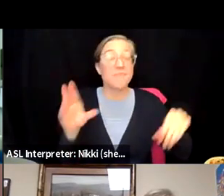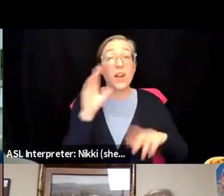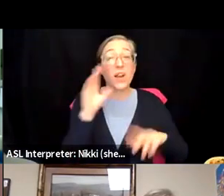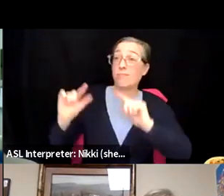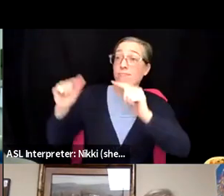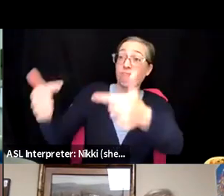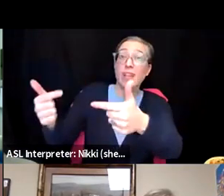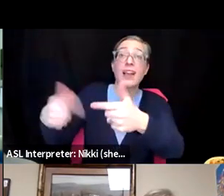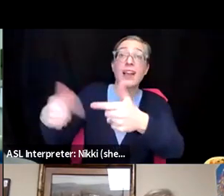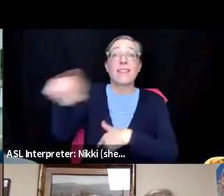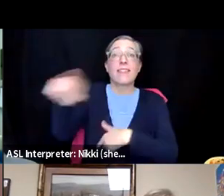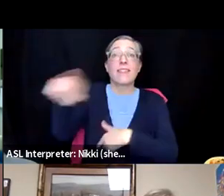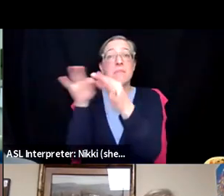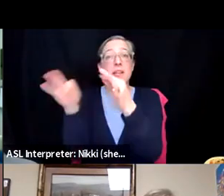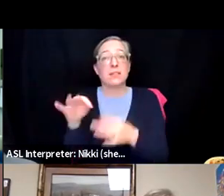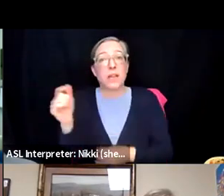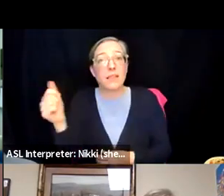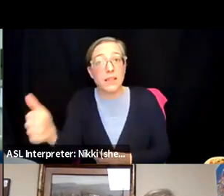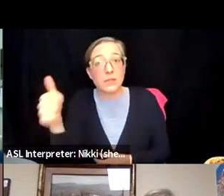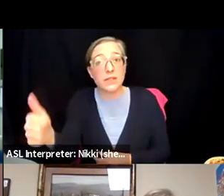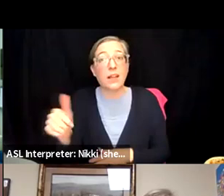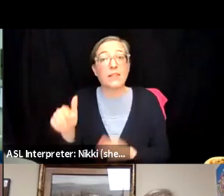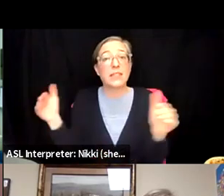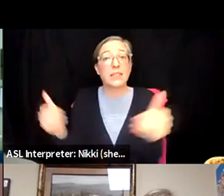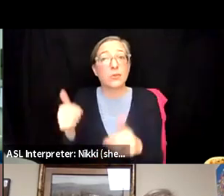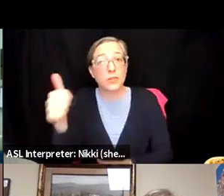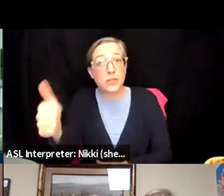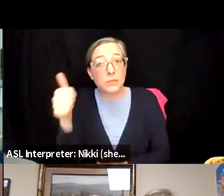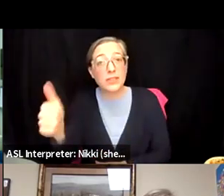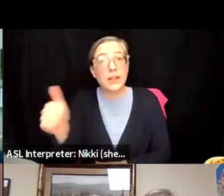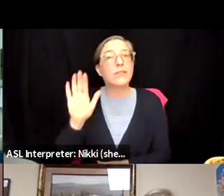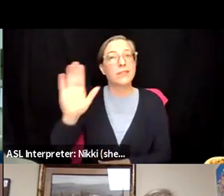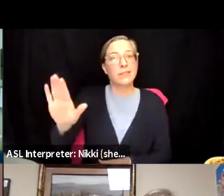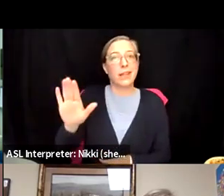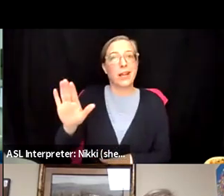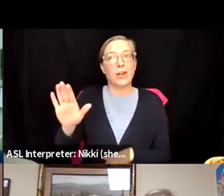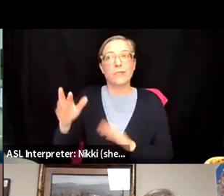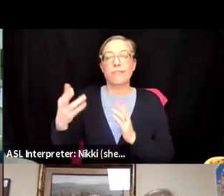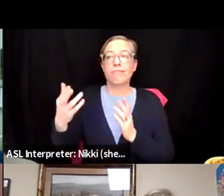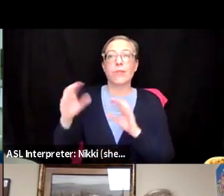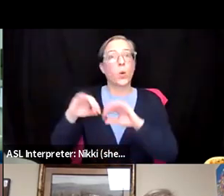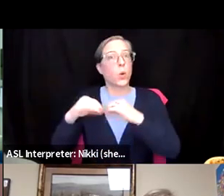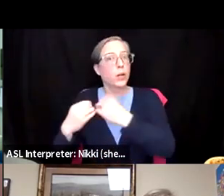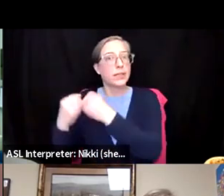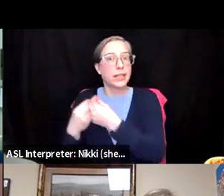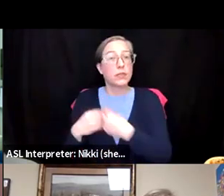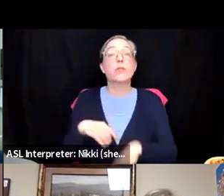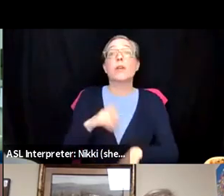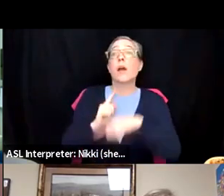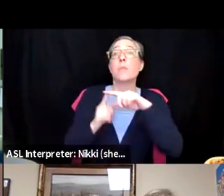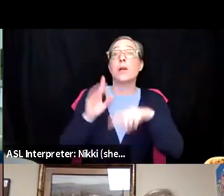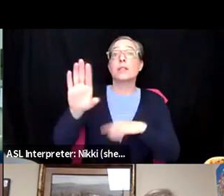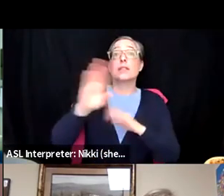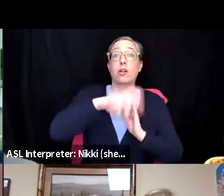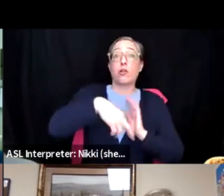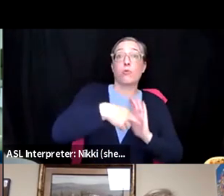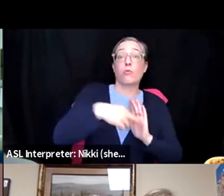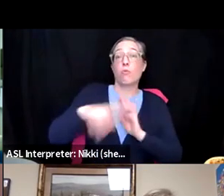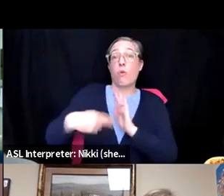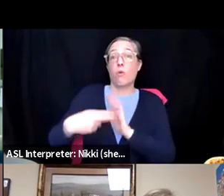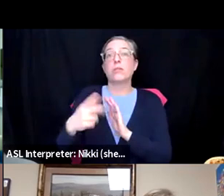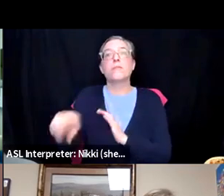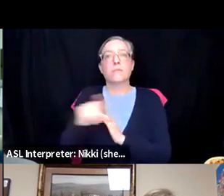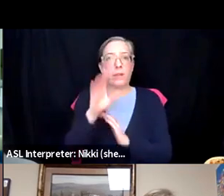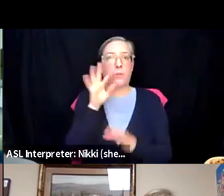themselves and what organization they represent. They'll describe their roles as the presentation goes